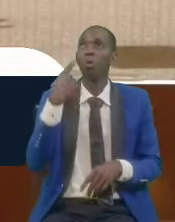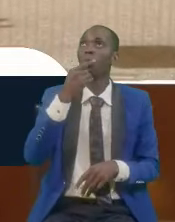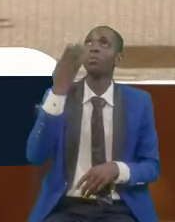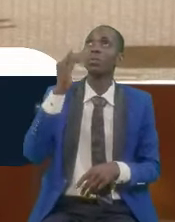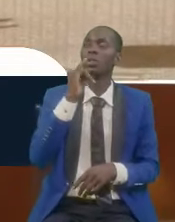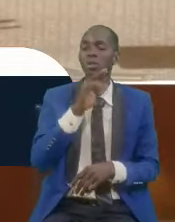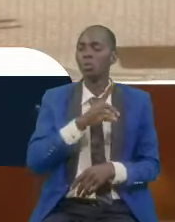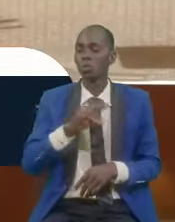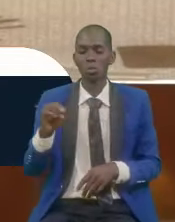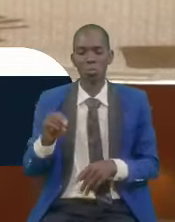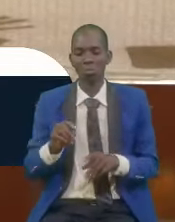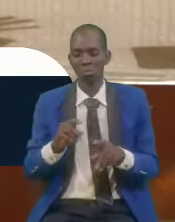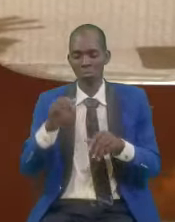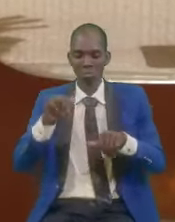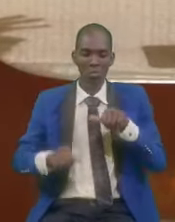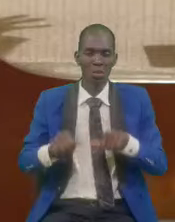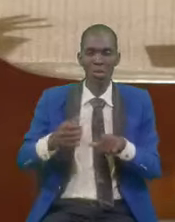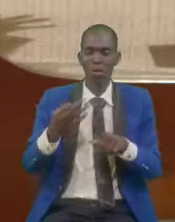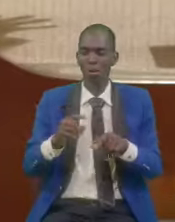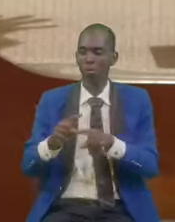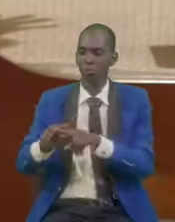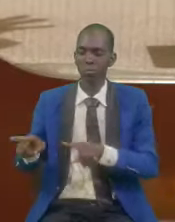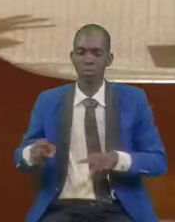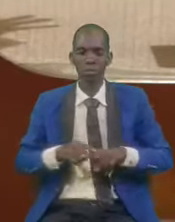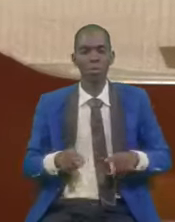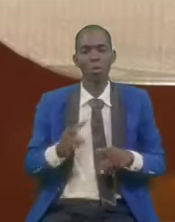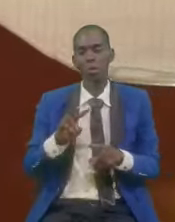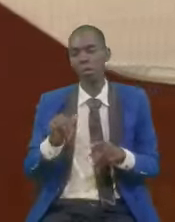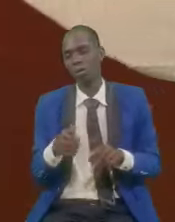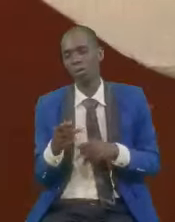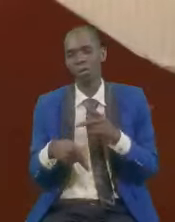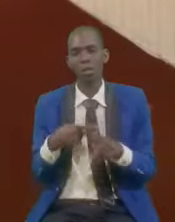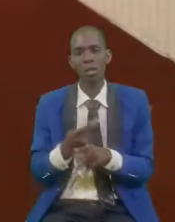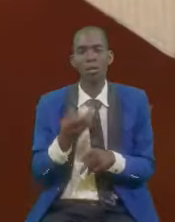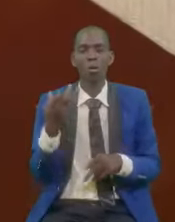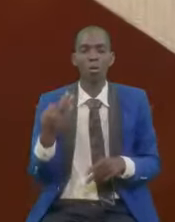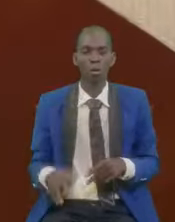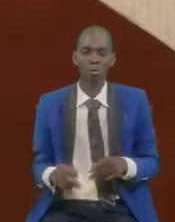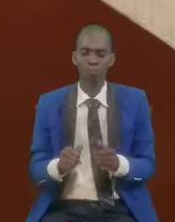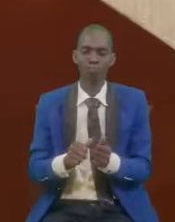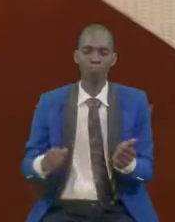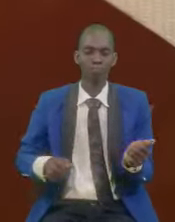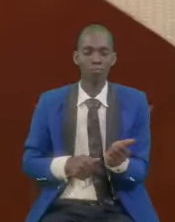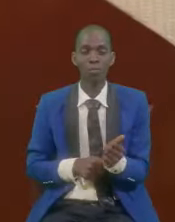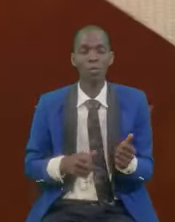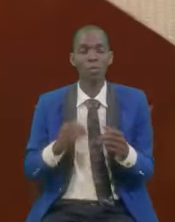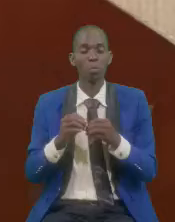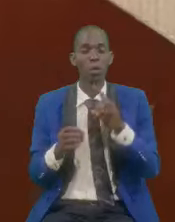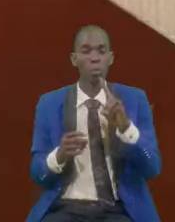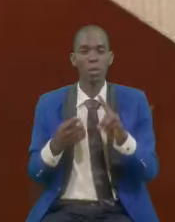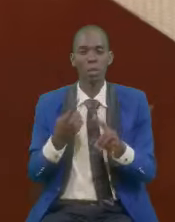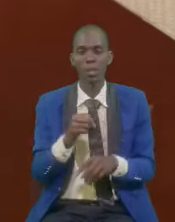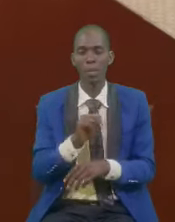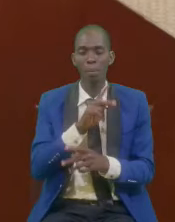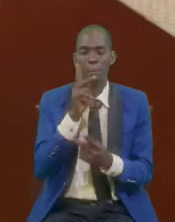of variableness nor any kind of turning. Number one, the perfect gifts from